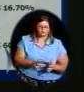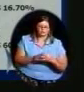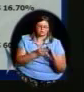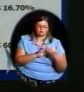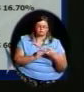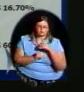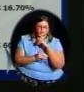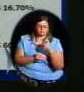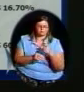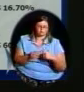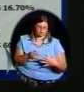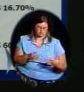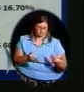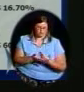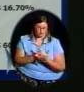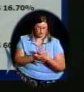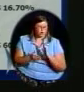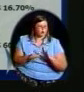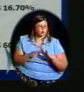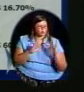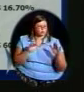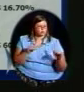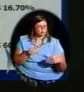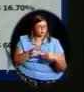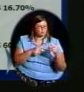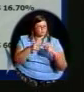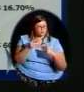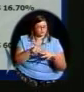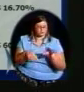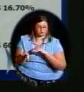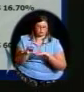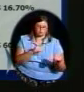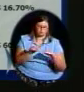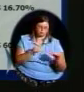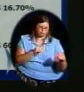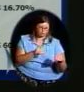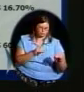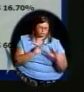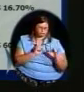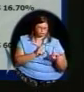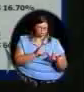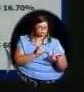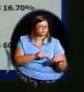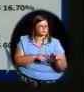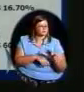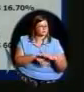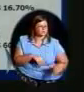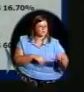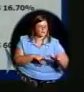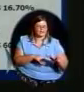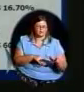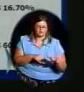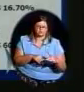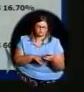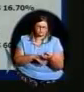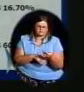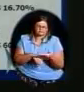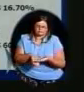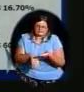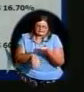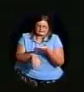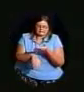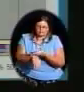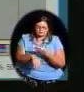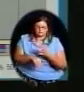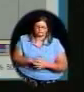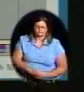a new home building or people moving to that area. So those were the scores that probably bumped us up a little bit more on that one risk